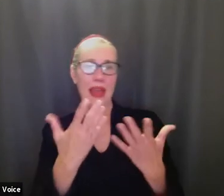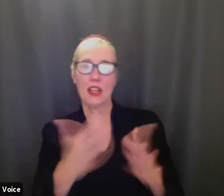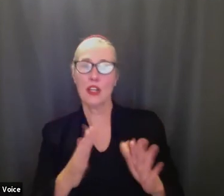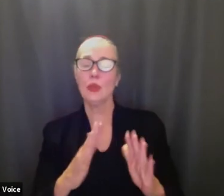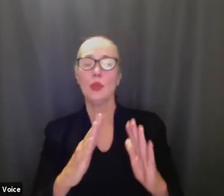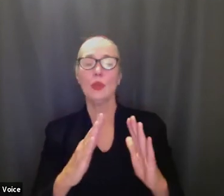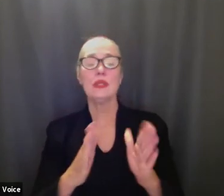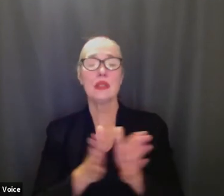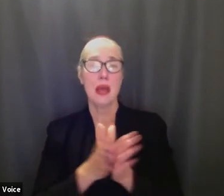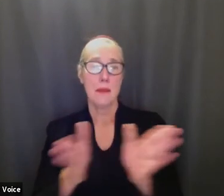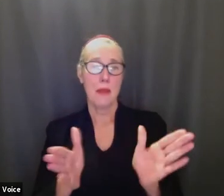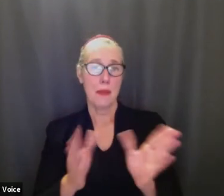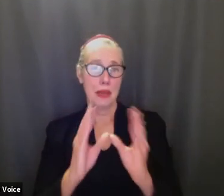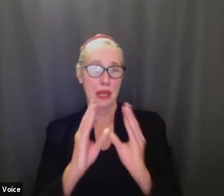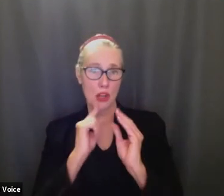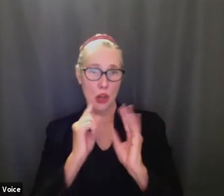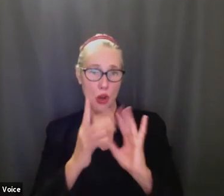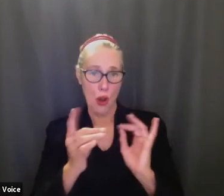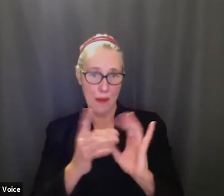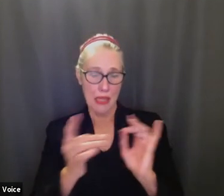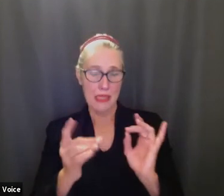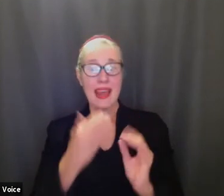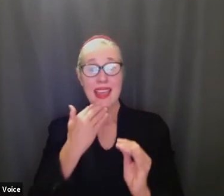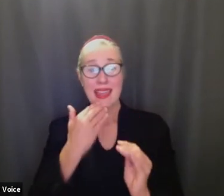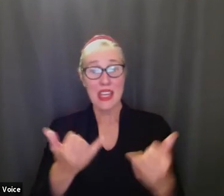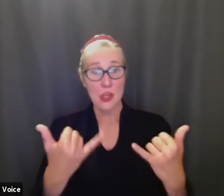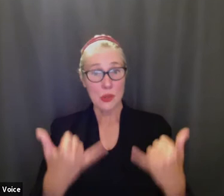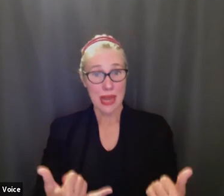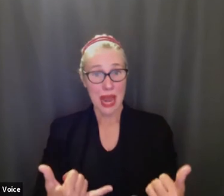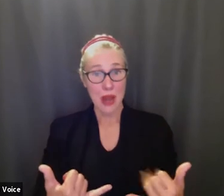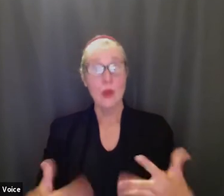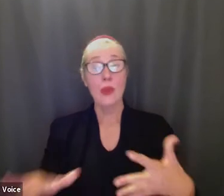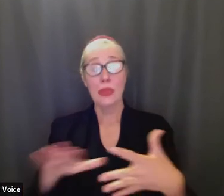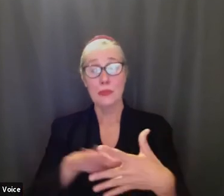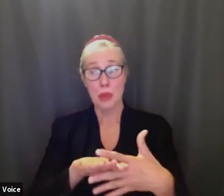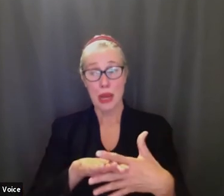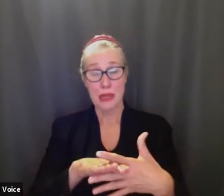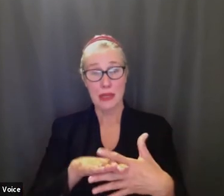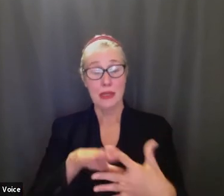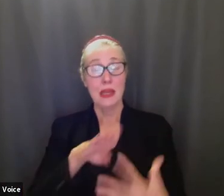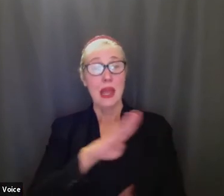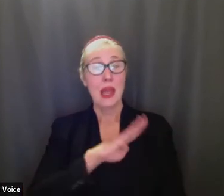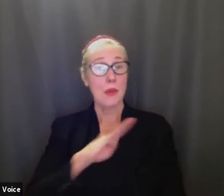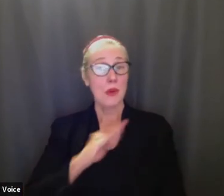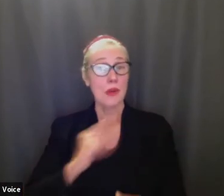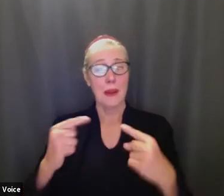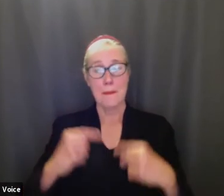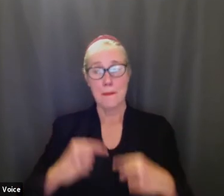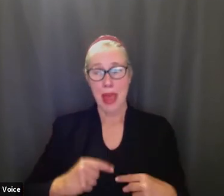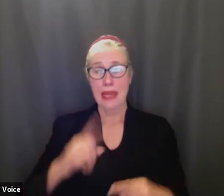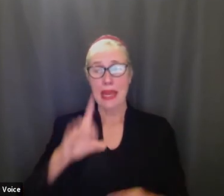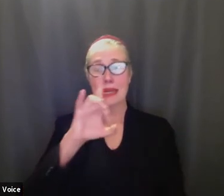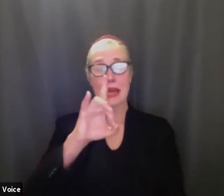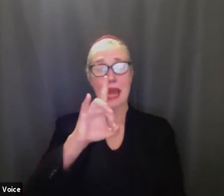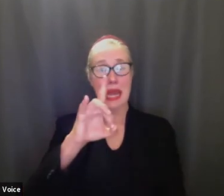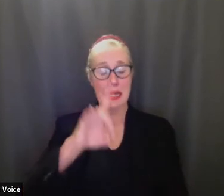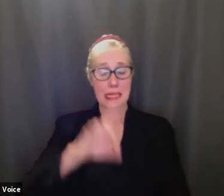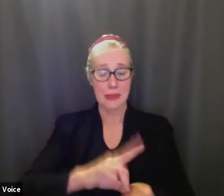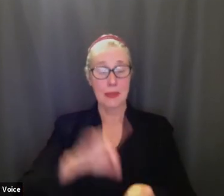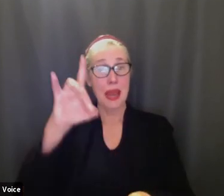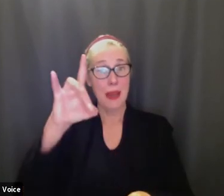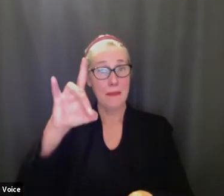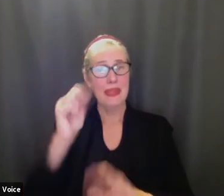item thank you and so we will go forth with our break and board members we will come back at 8 00 pm 10 minutes from